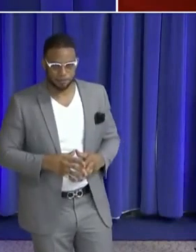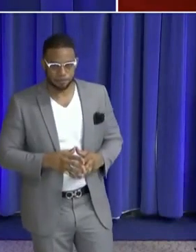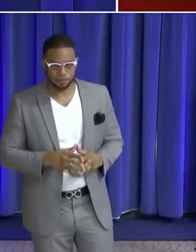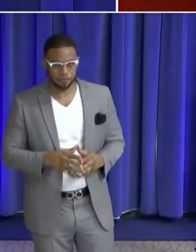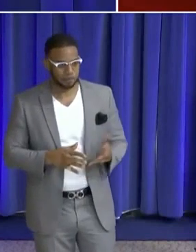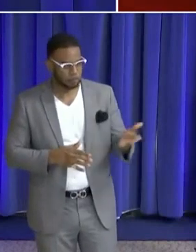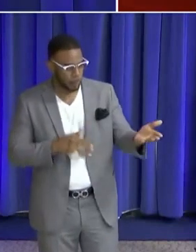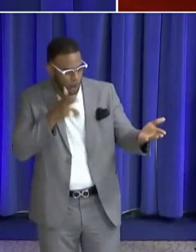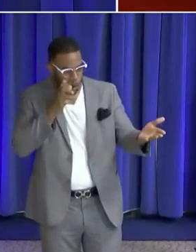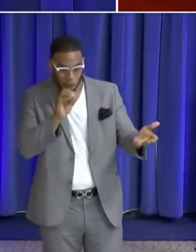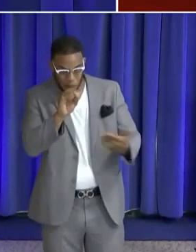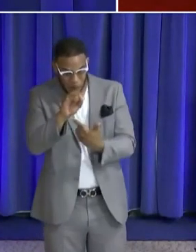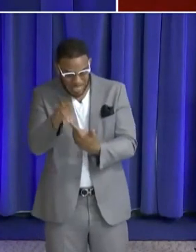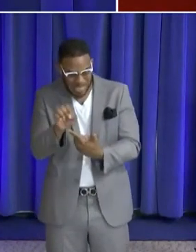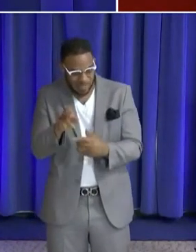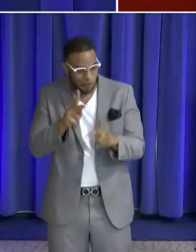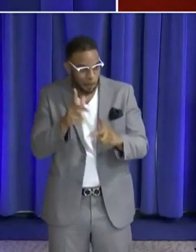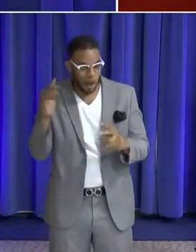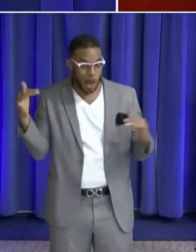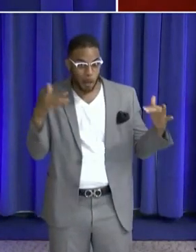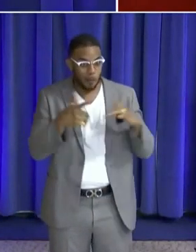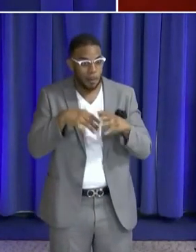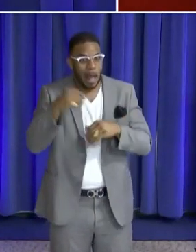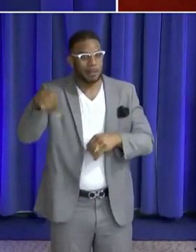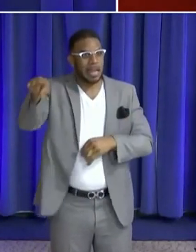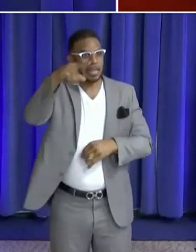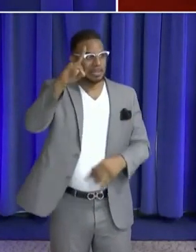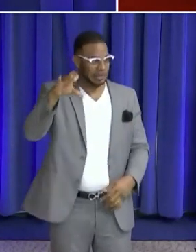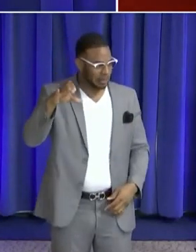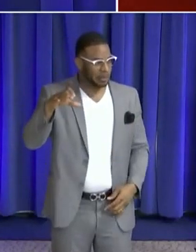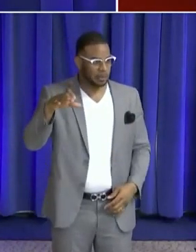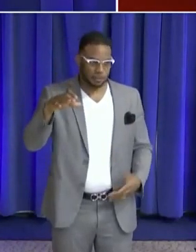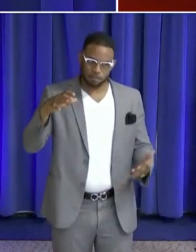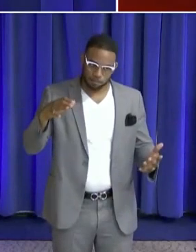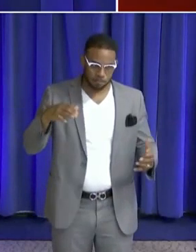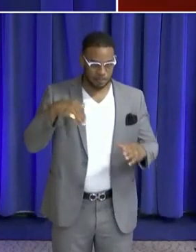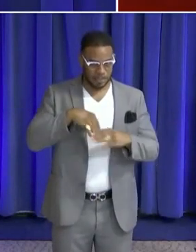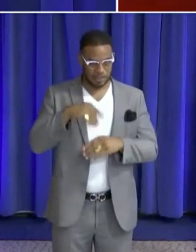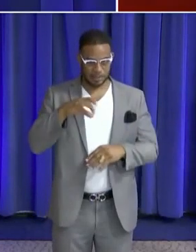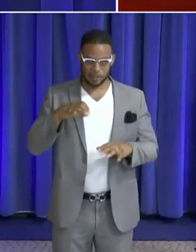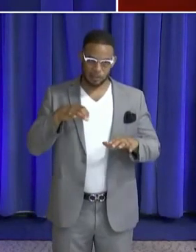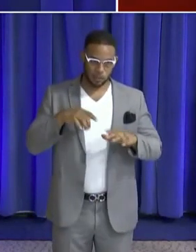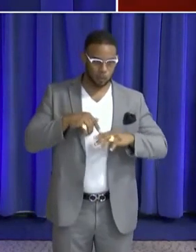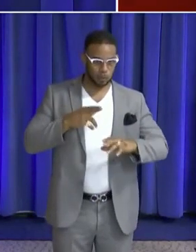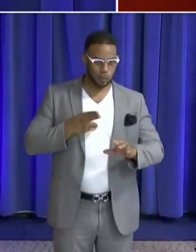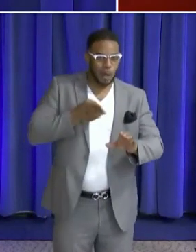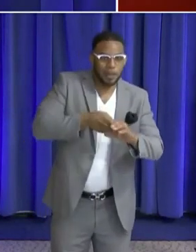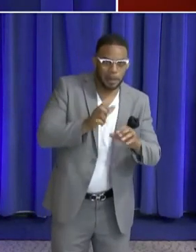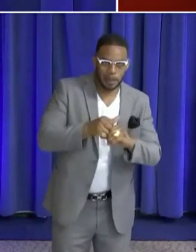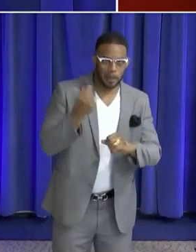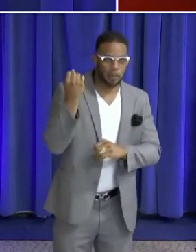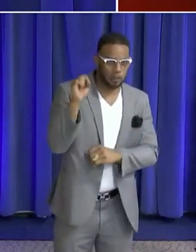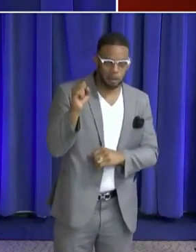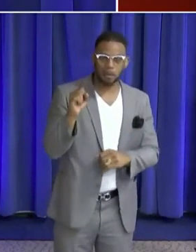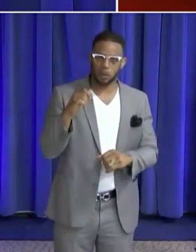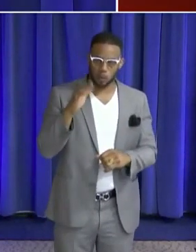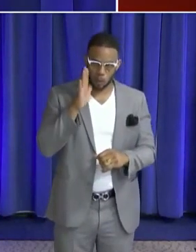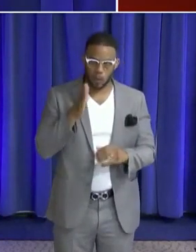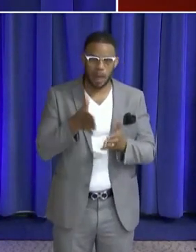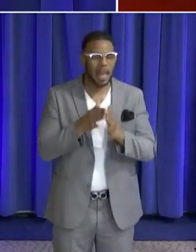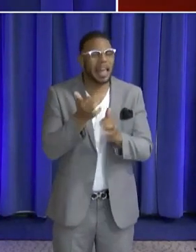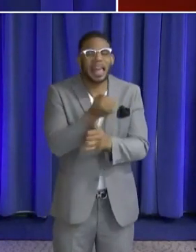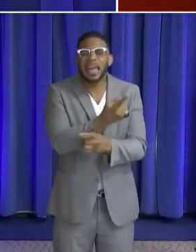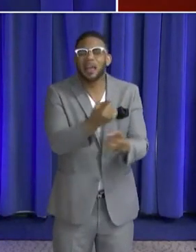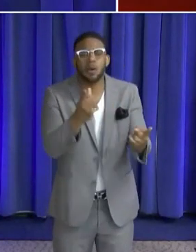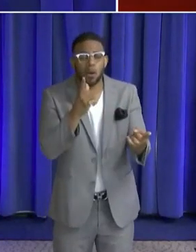As you heard the percentage of people that are coming from outside the district into the district to participate. We're going to ask